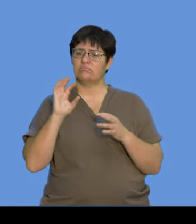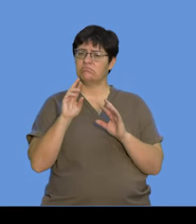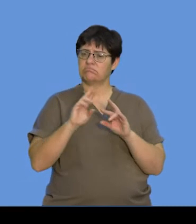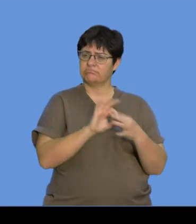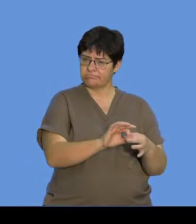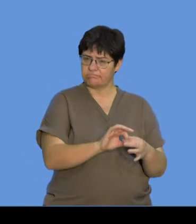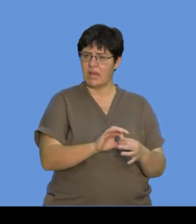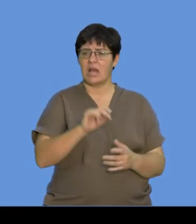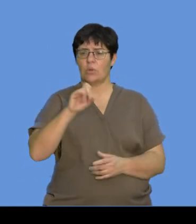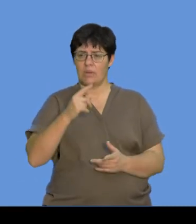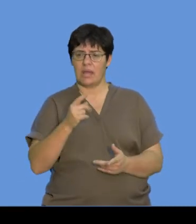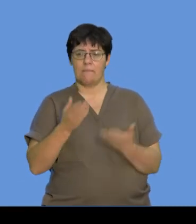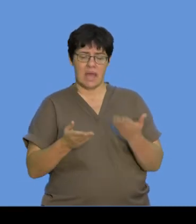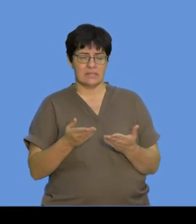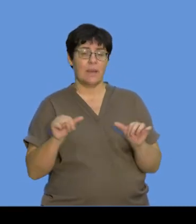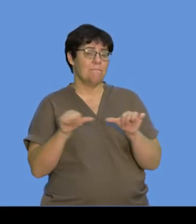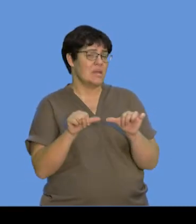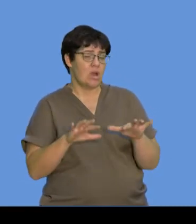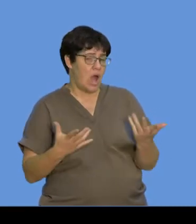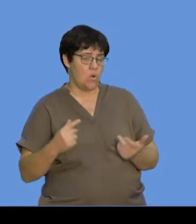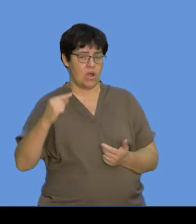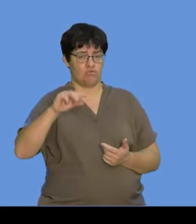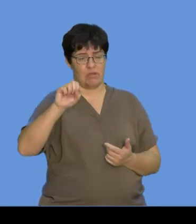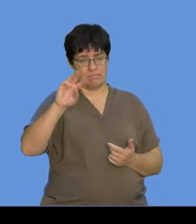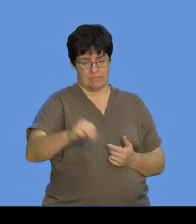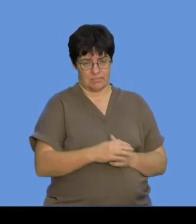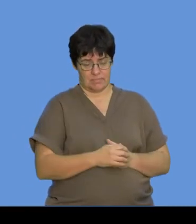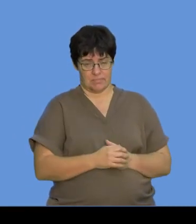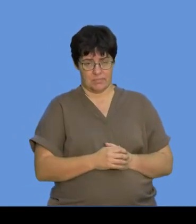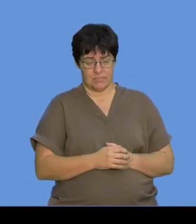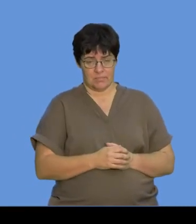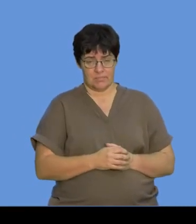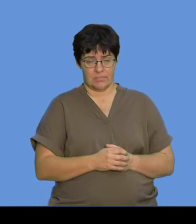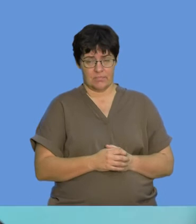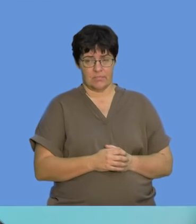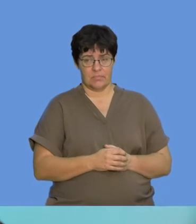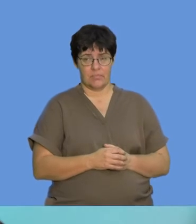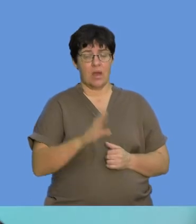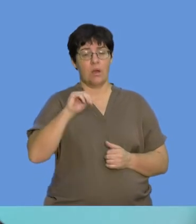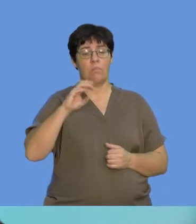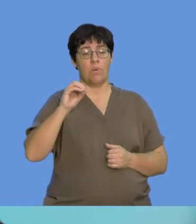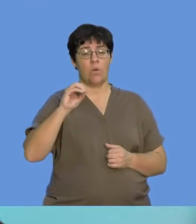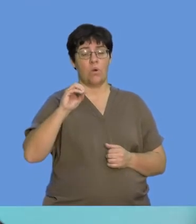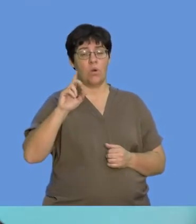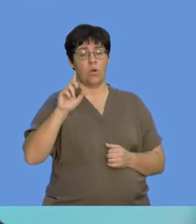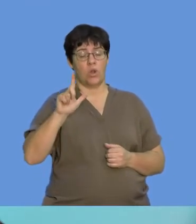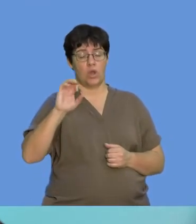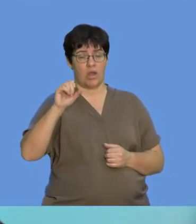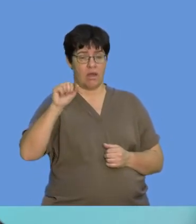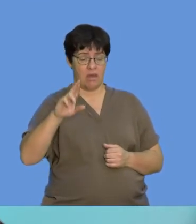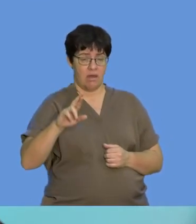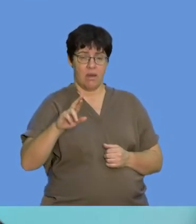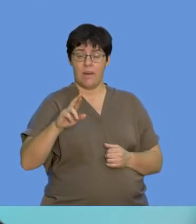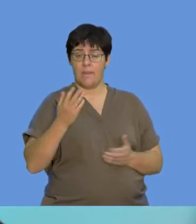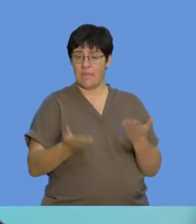relative atomic mass of the element measured in grams. So what are we saying here? Relative molecular mass